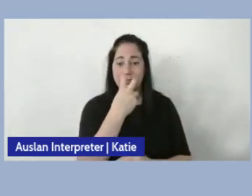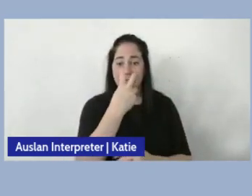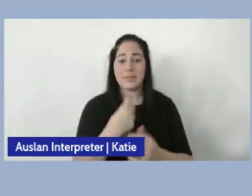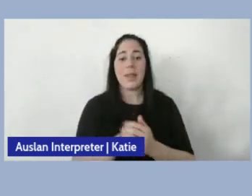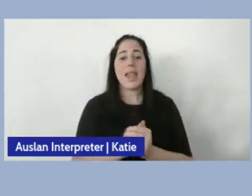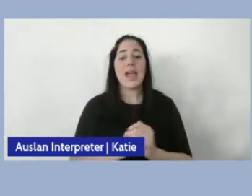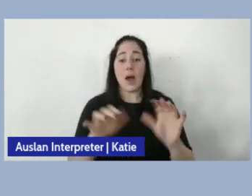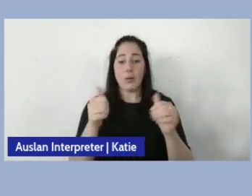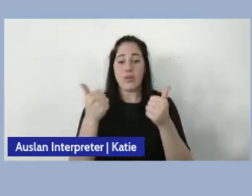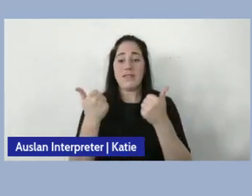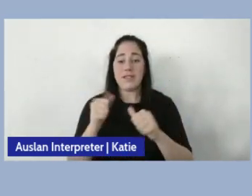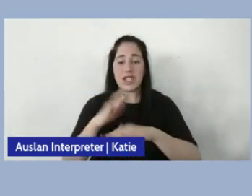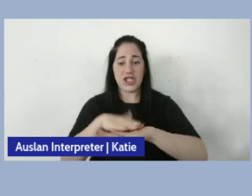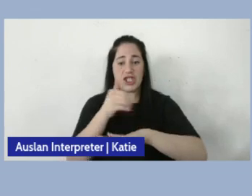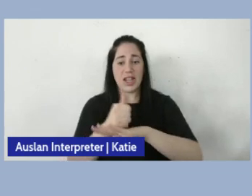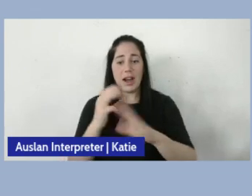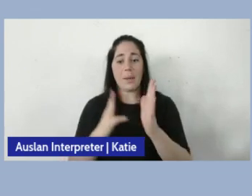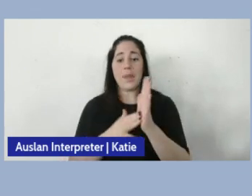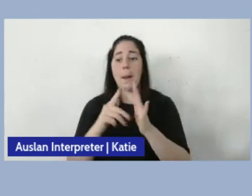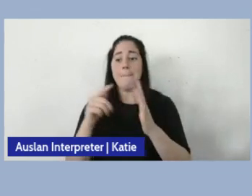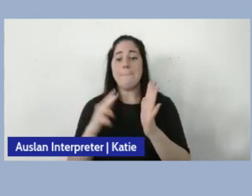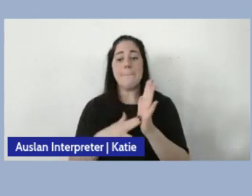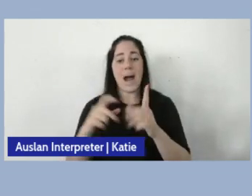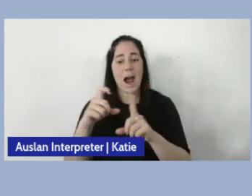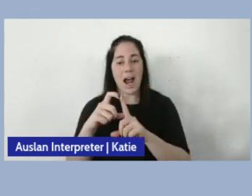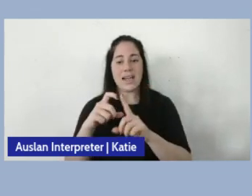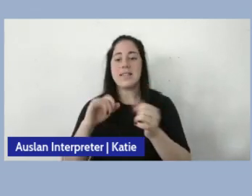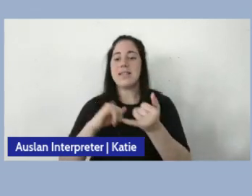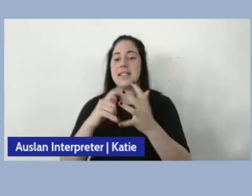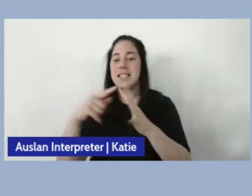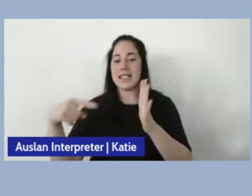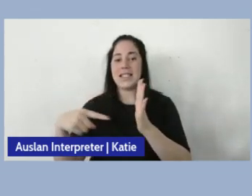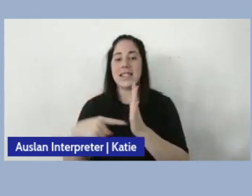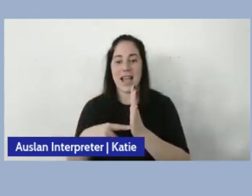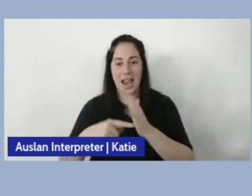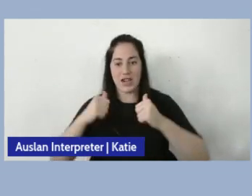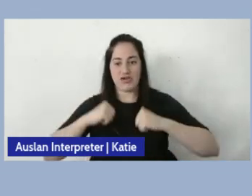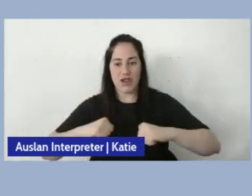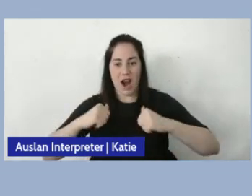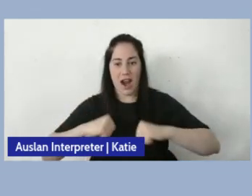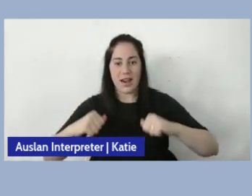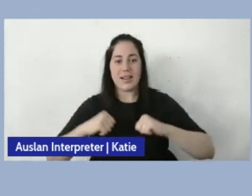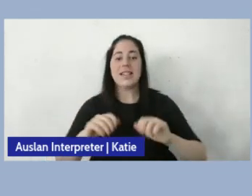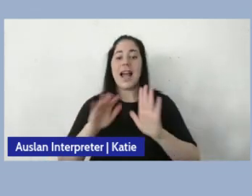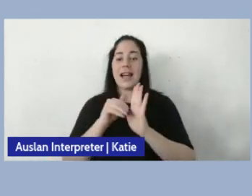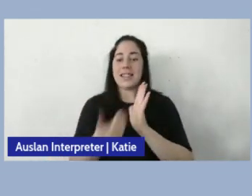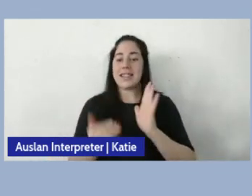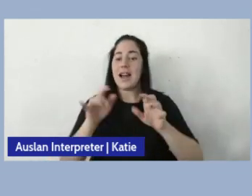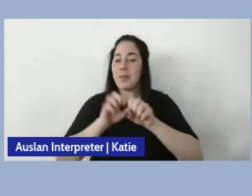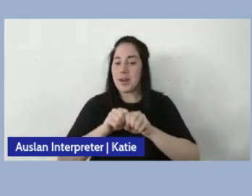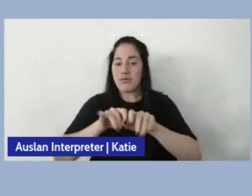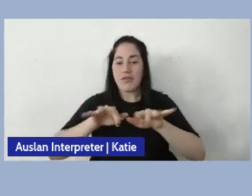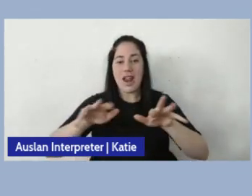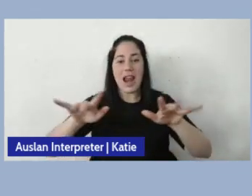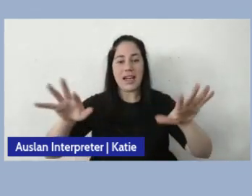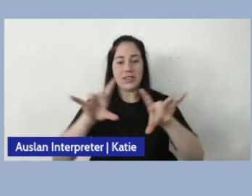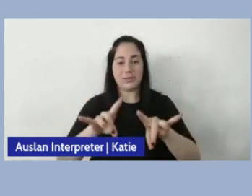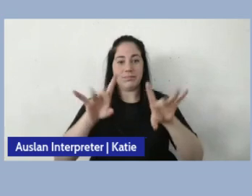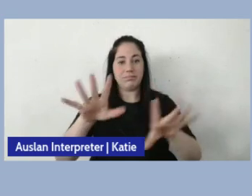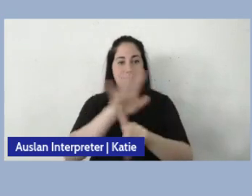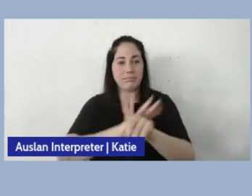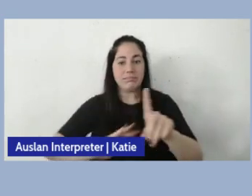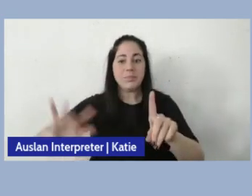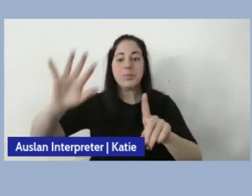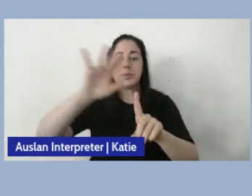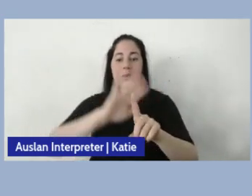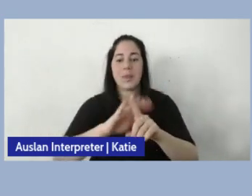trial. We're now rolling out Mindset training nationally. This is free training for Australian-based interpreters of any